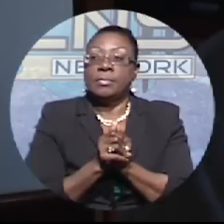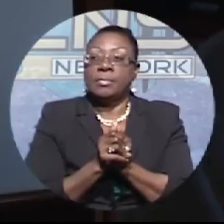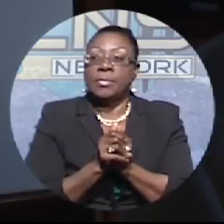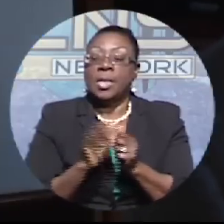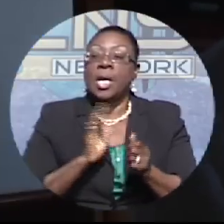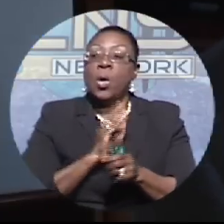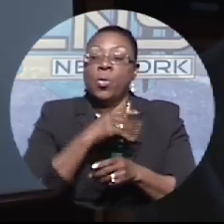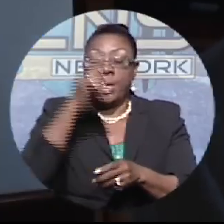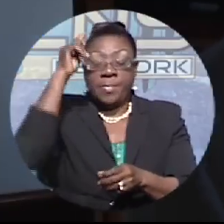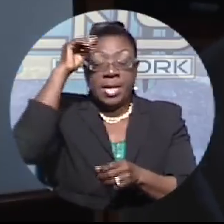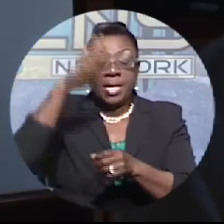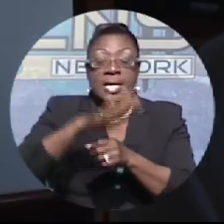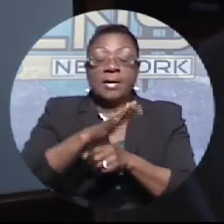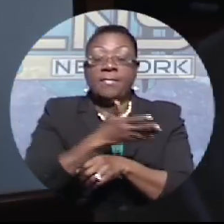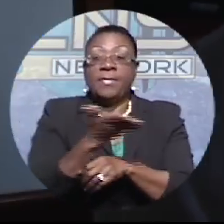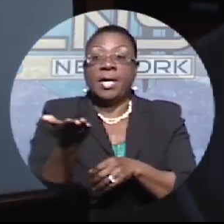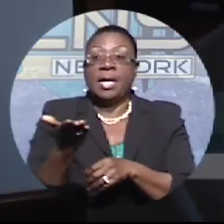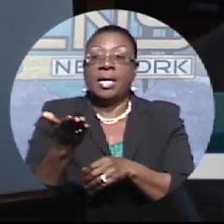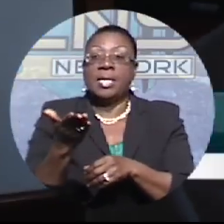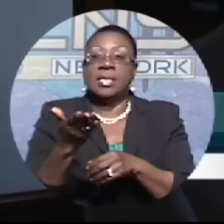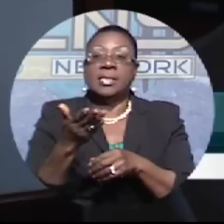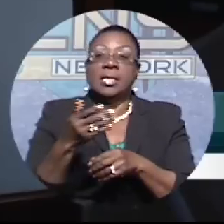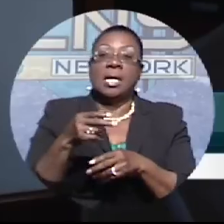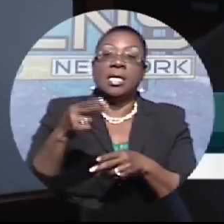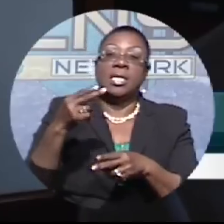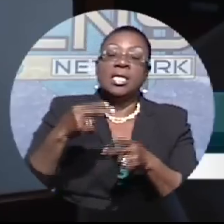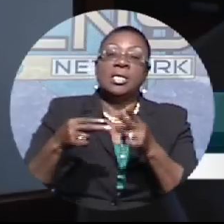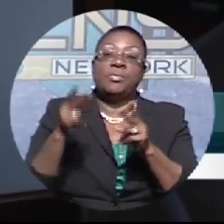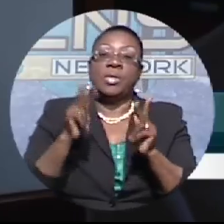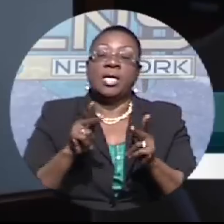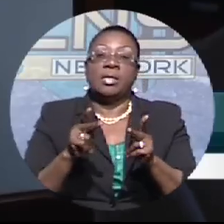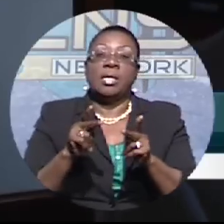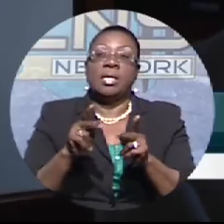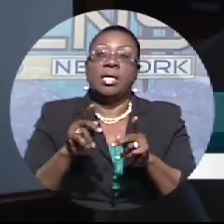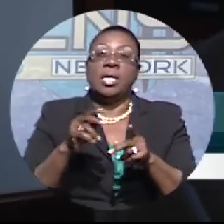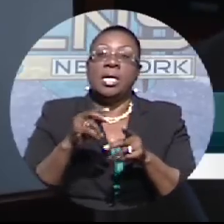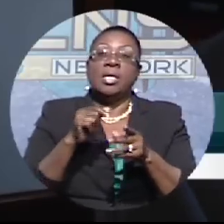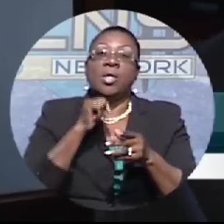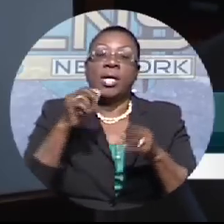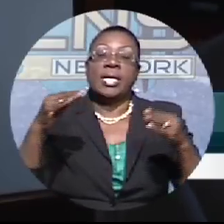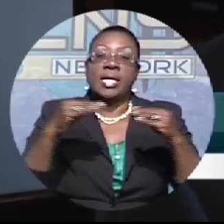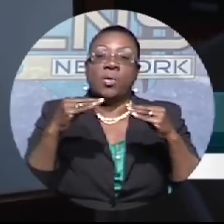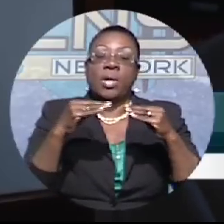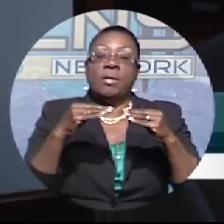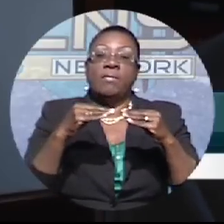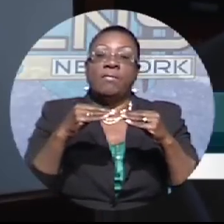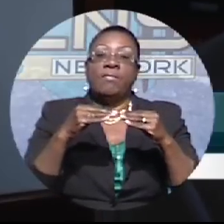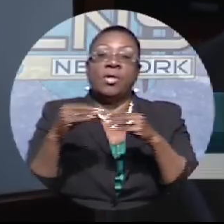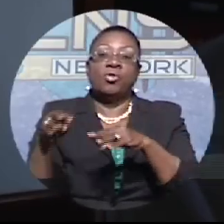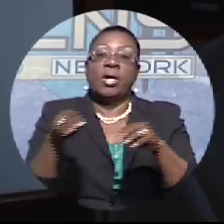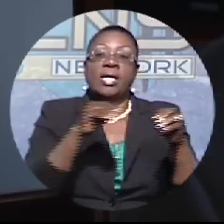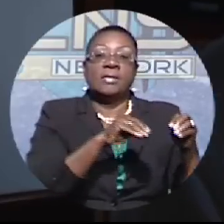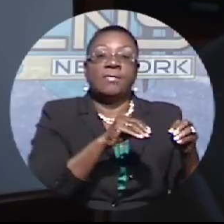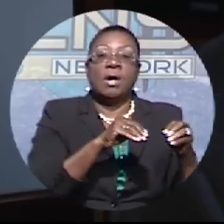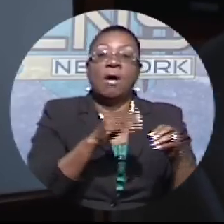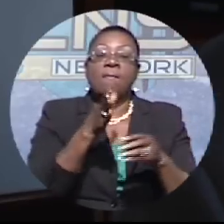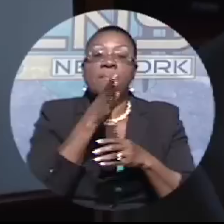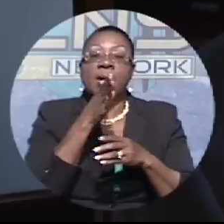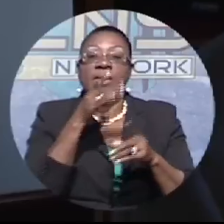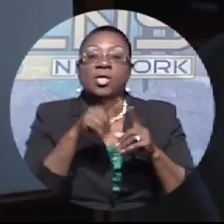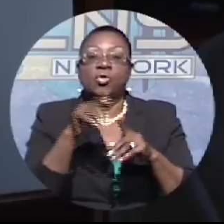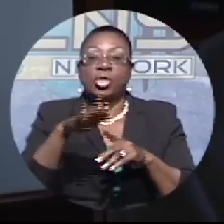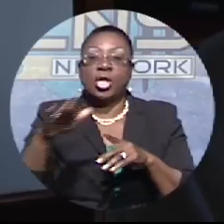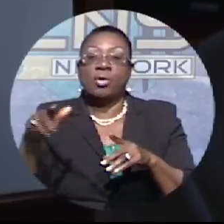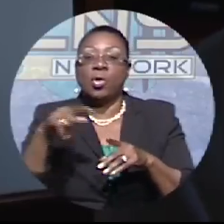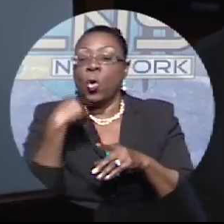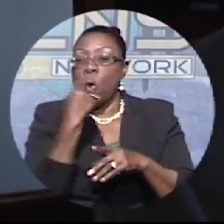We believe there is gender inequality in the transmission of citizenship from mother to children born abroad. We